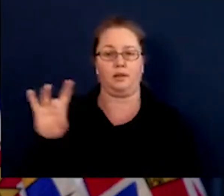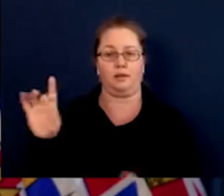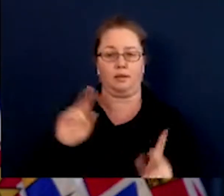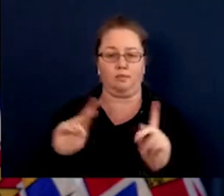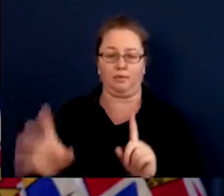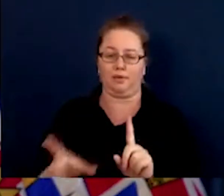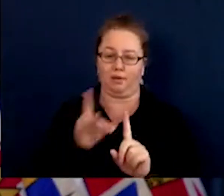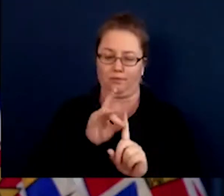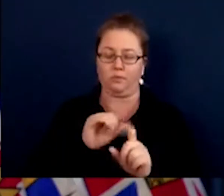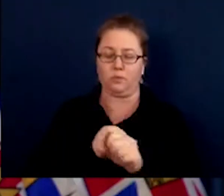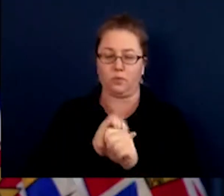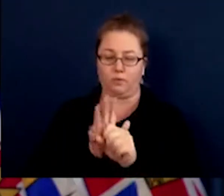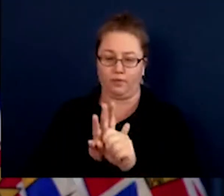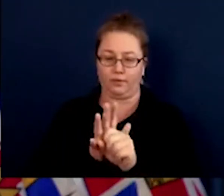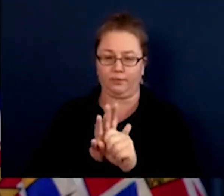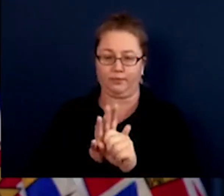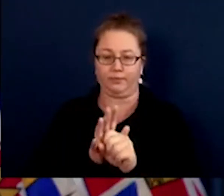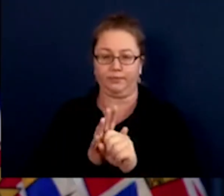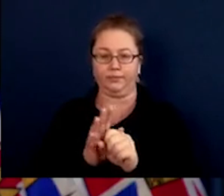We have